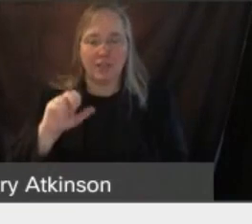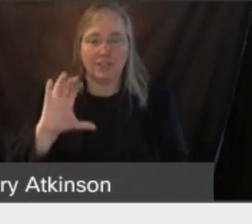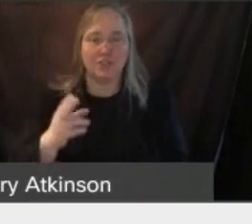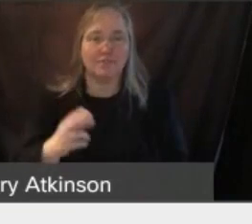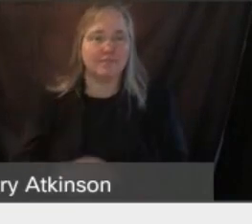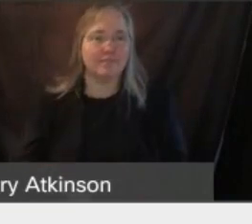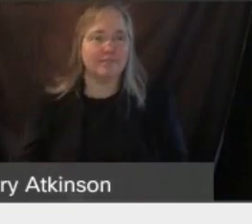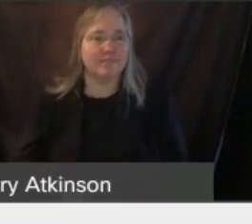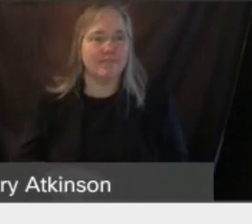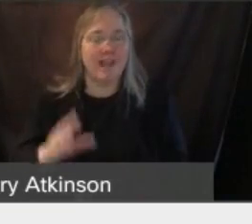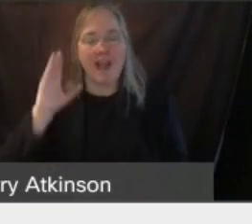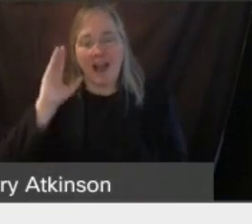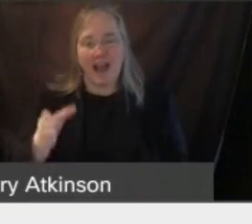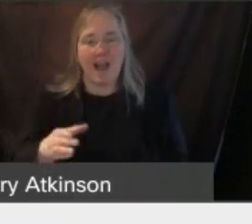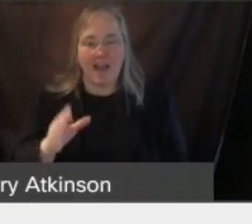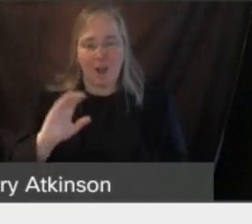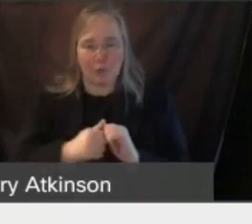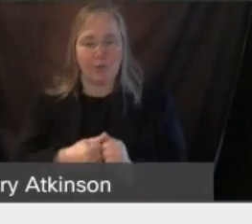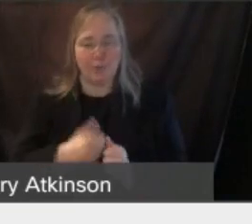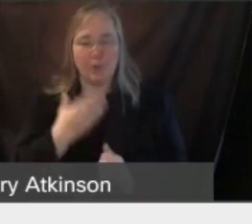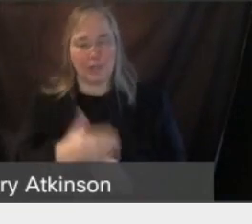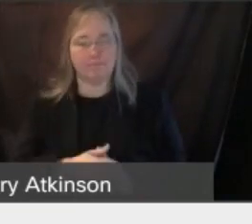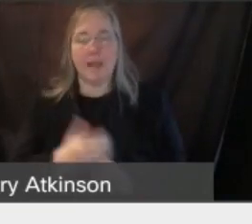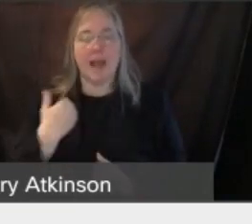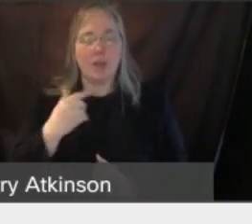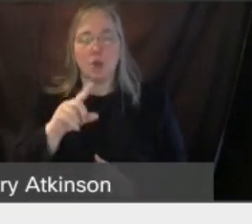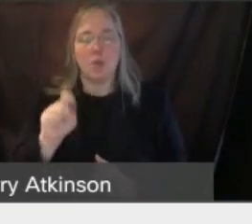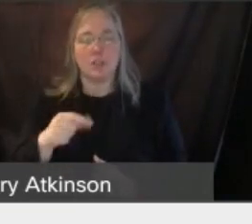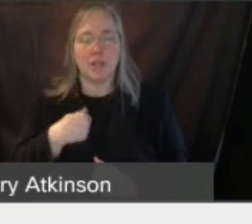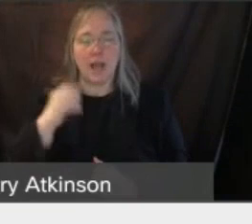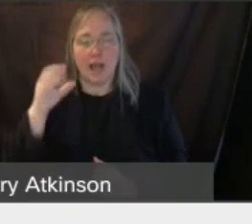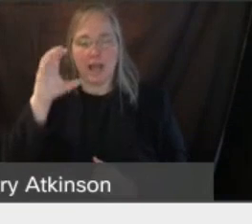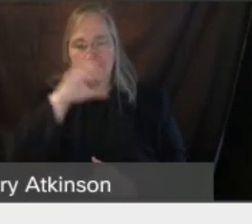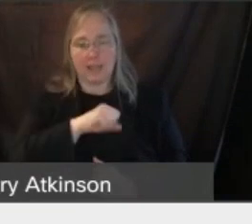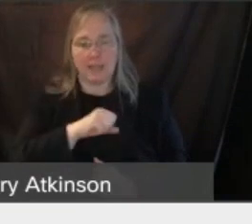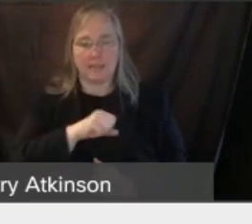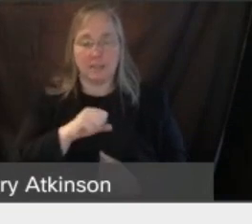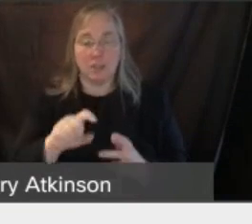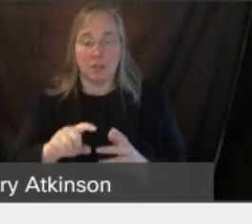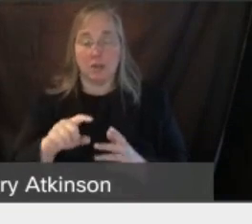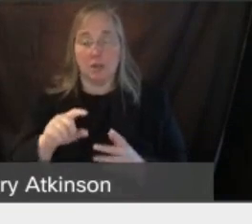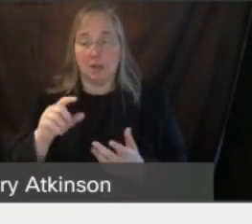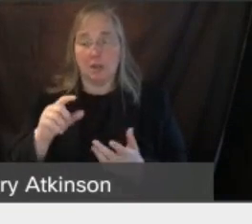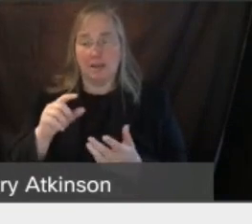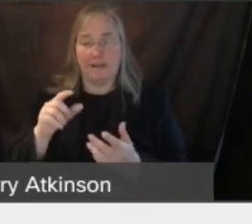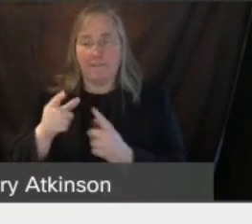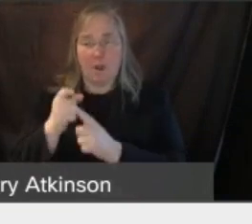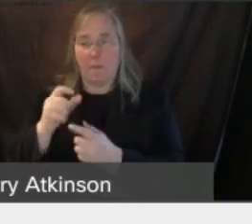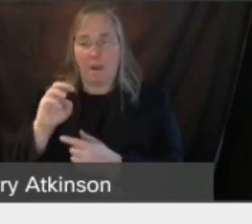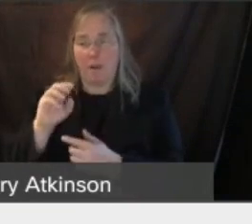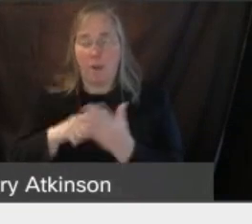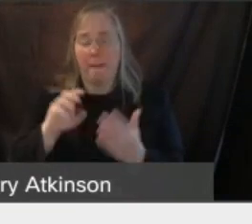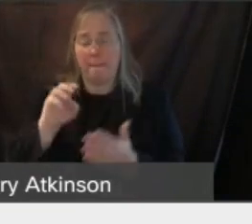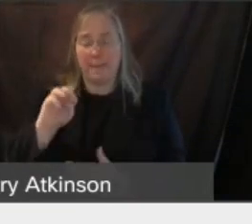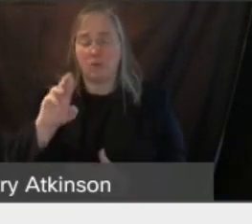Hey, Larry, how are you? Good. I had a question, I guess, bouncing off what Mr. Valentine said. I understand the issue